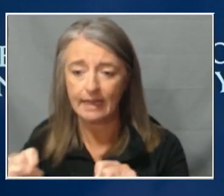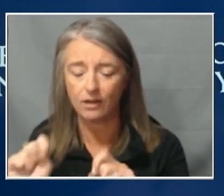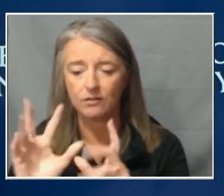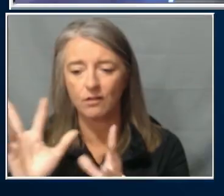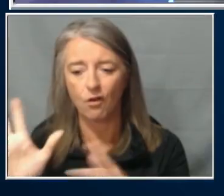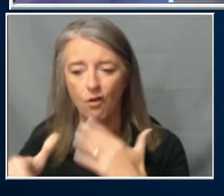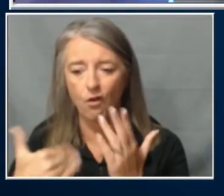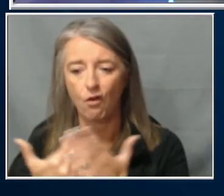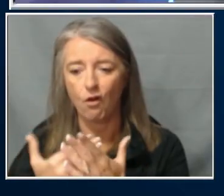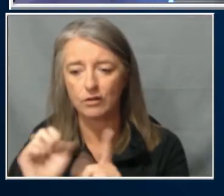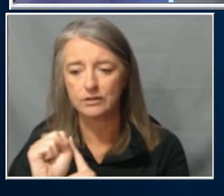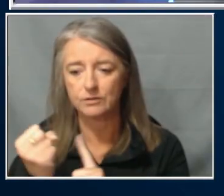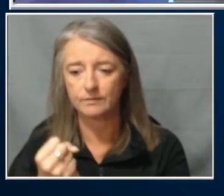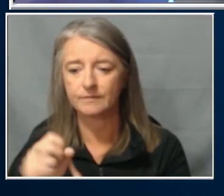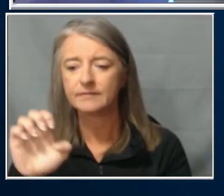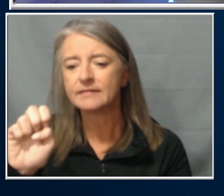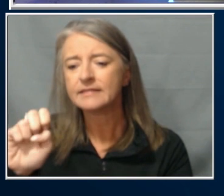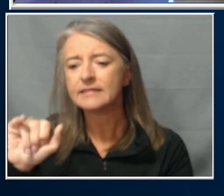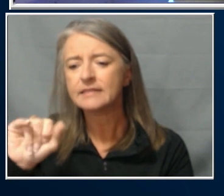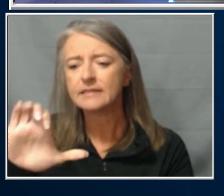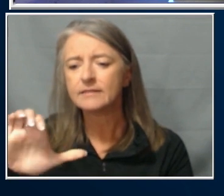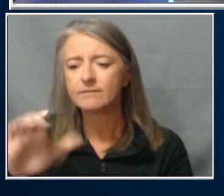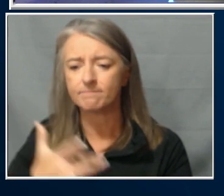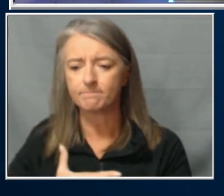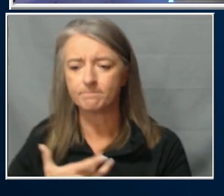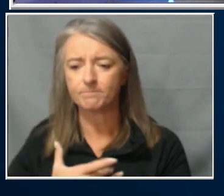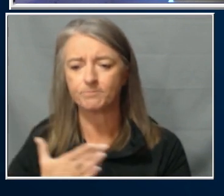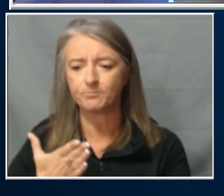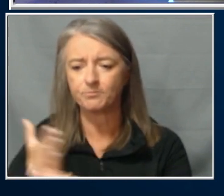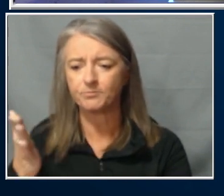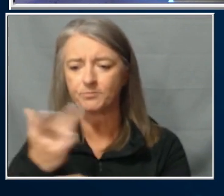account. Eric, what were those initial feelings after the transplant?